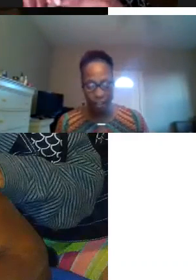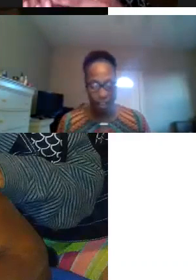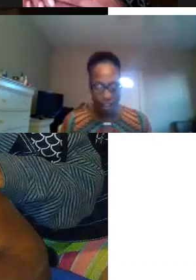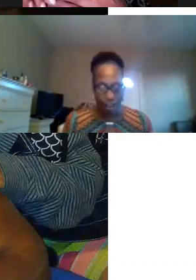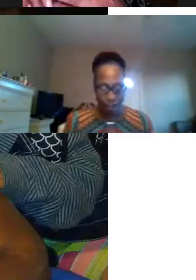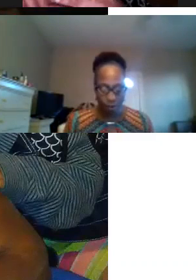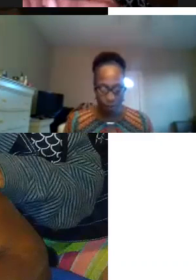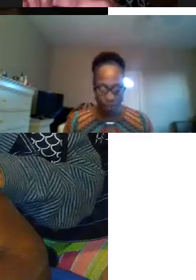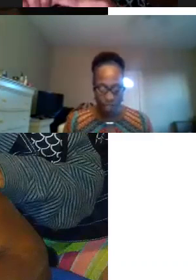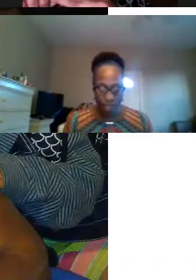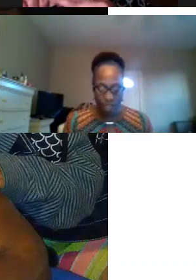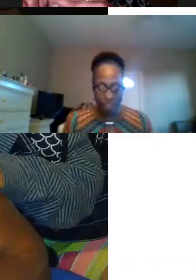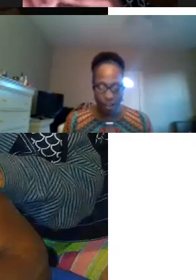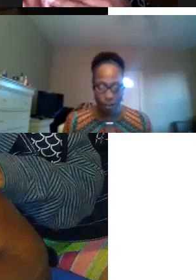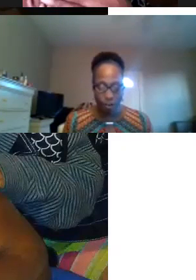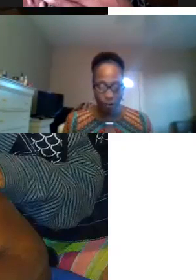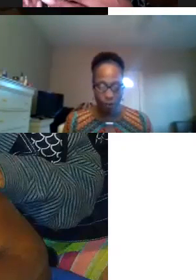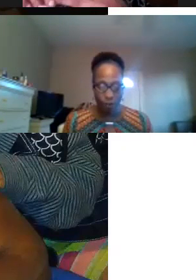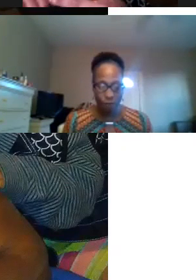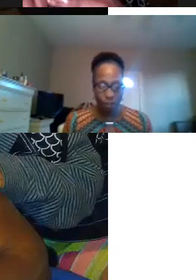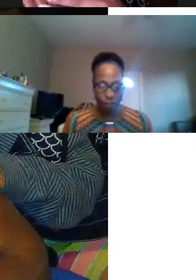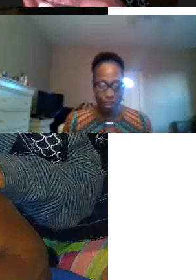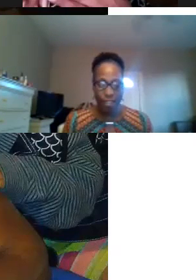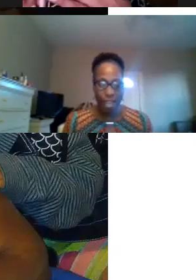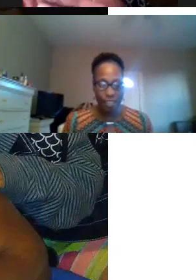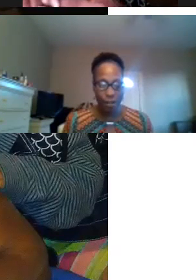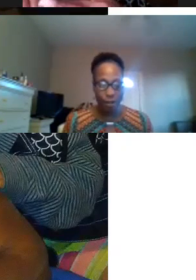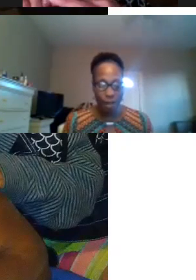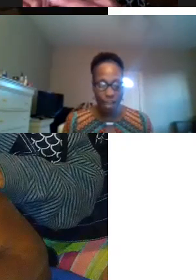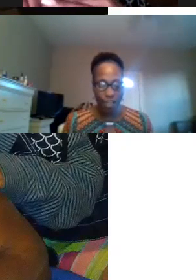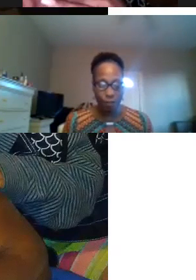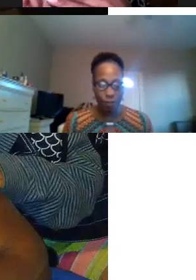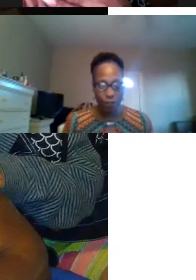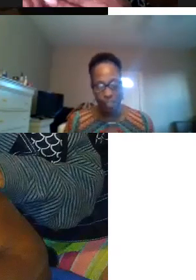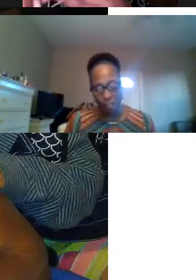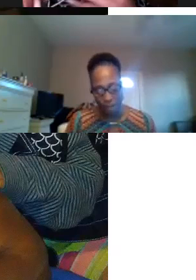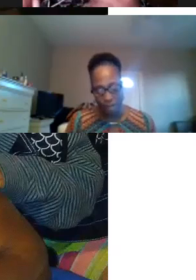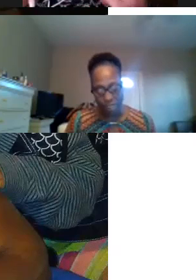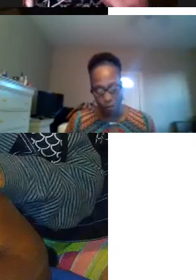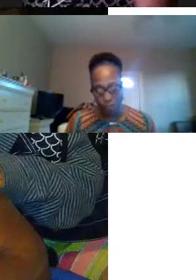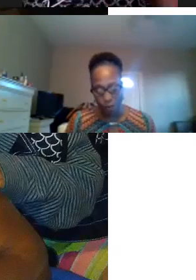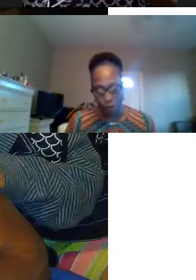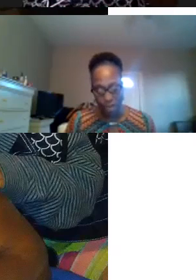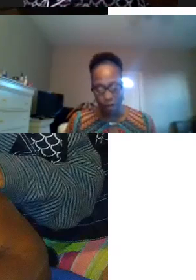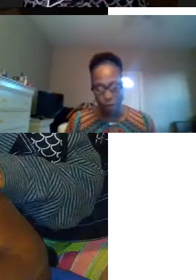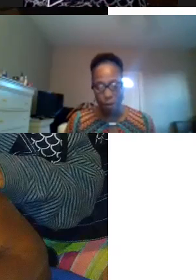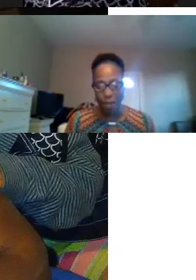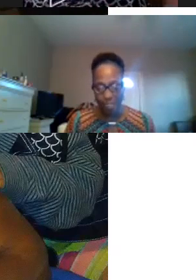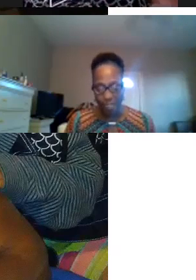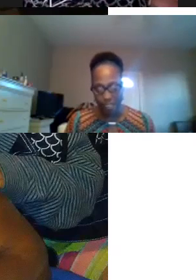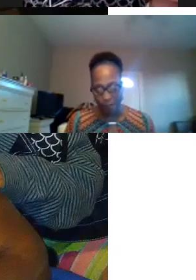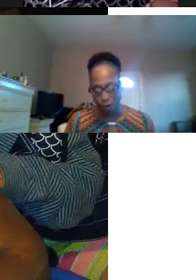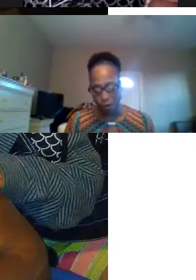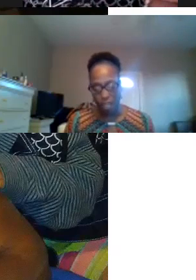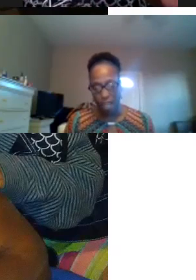doctor. And so that's actually like moving into my next question. What makes